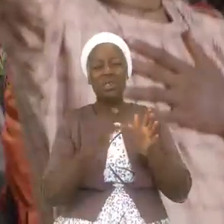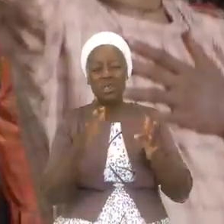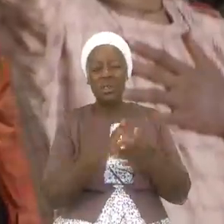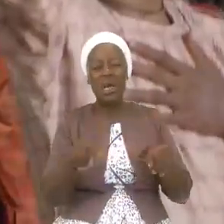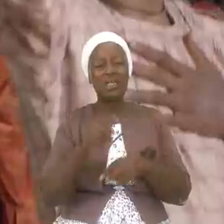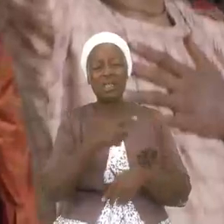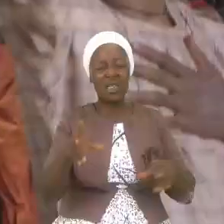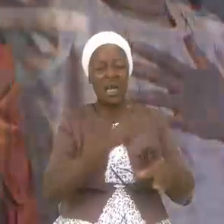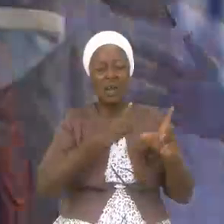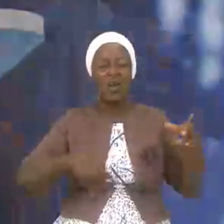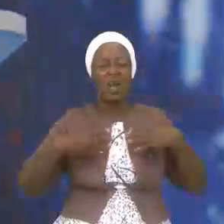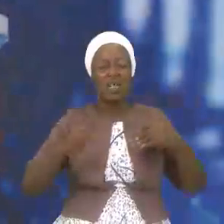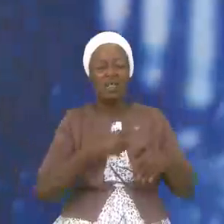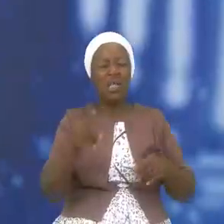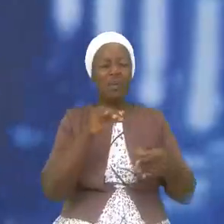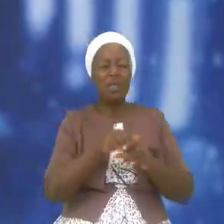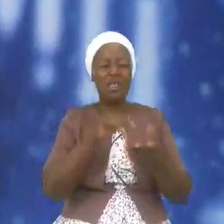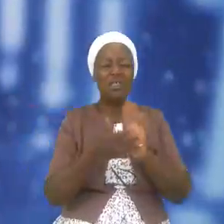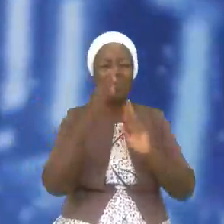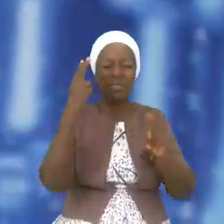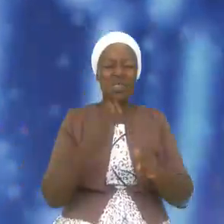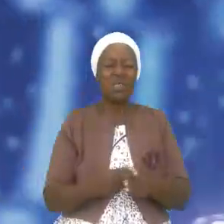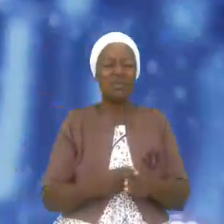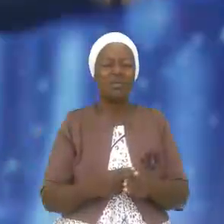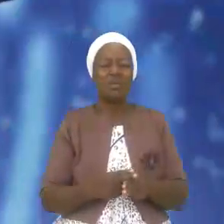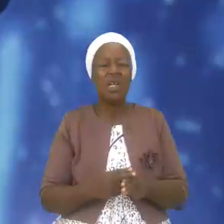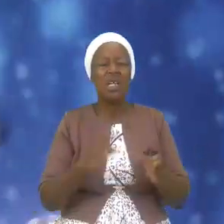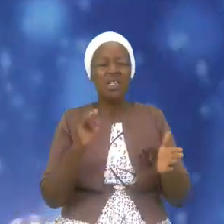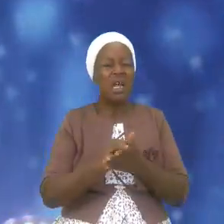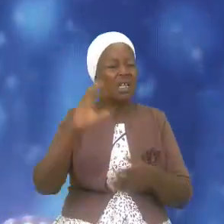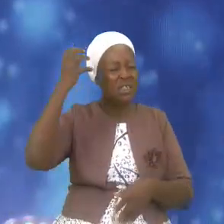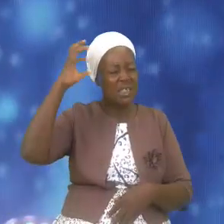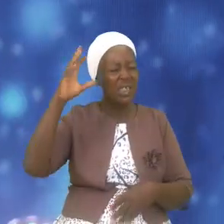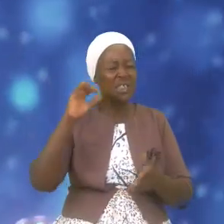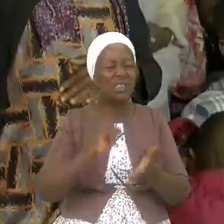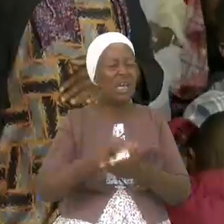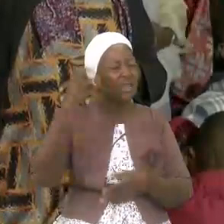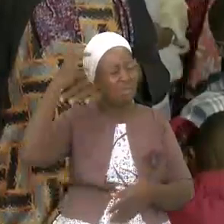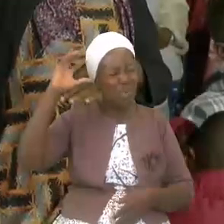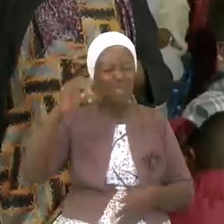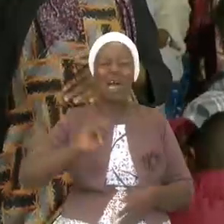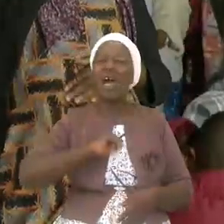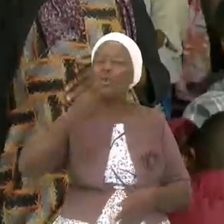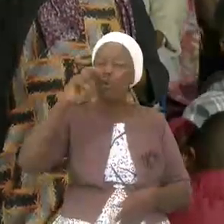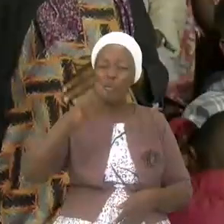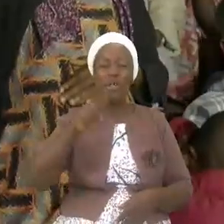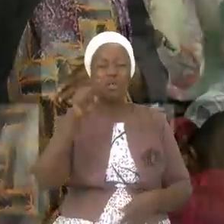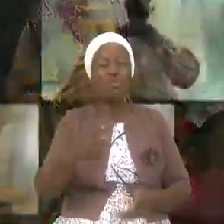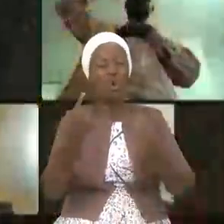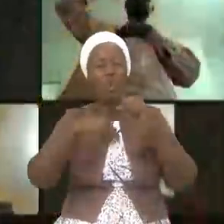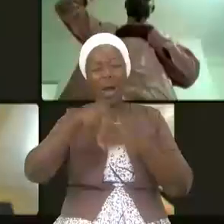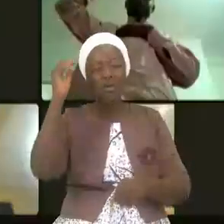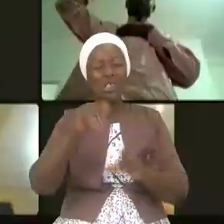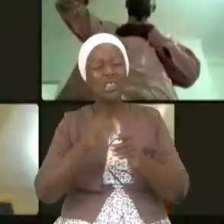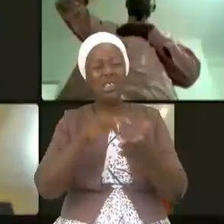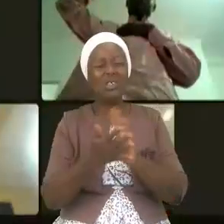That insanity, that madness, I command you, come out in Jesus' name. Those blind